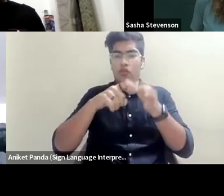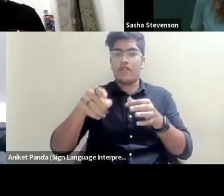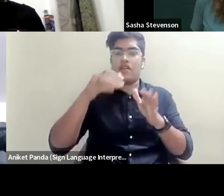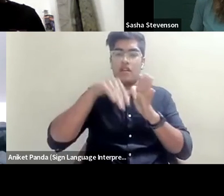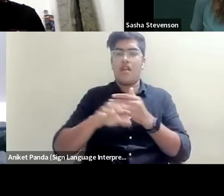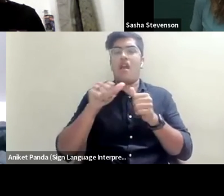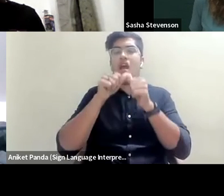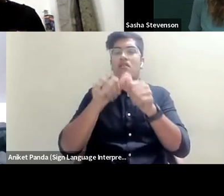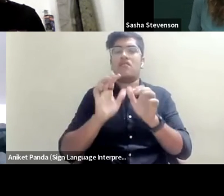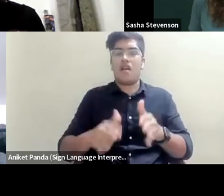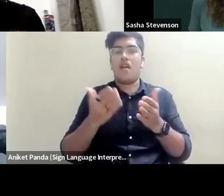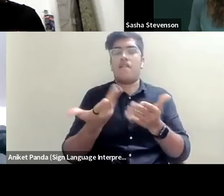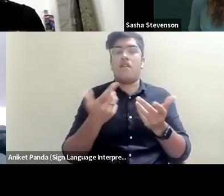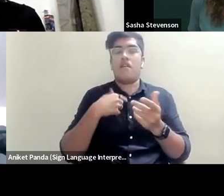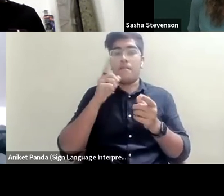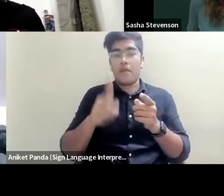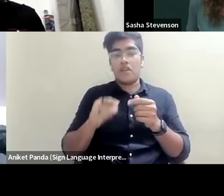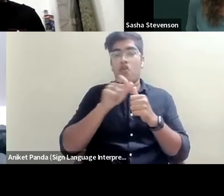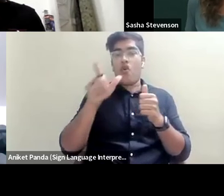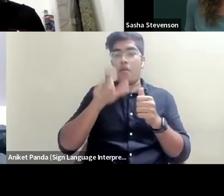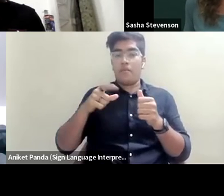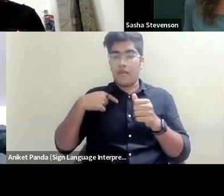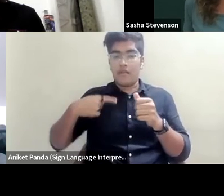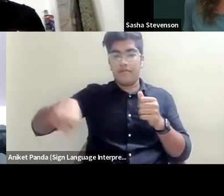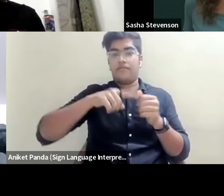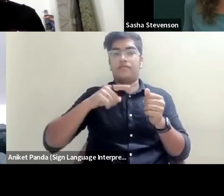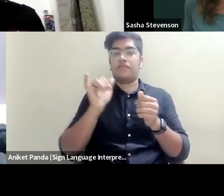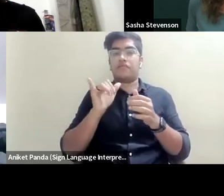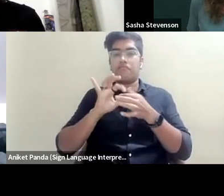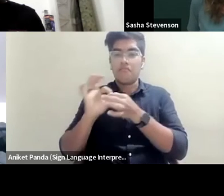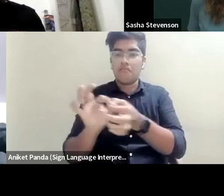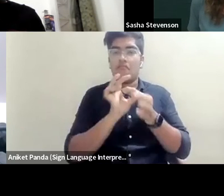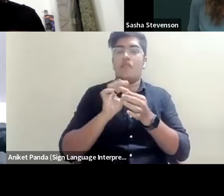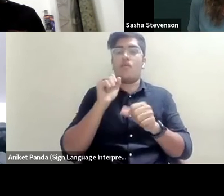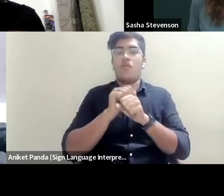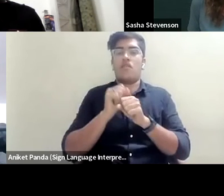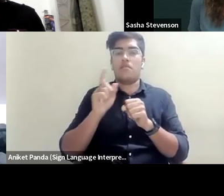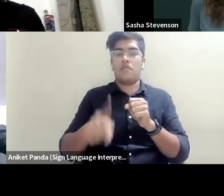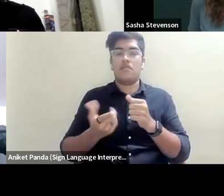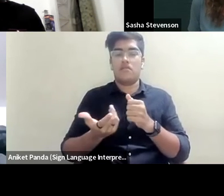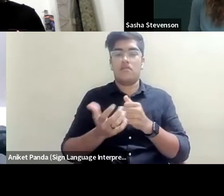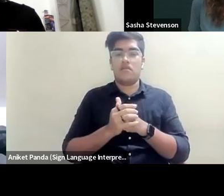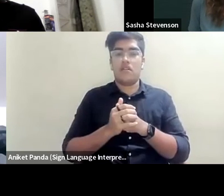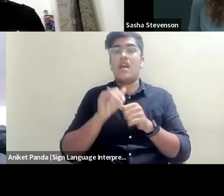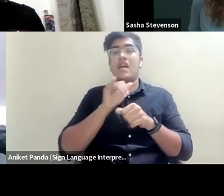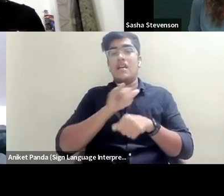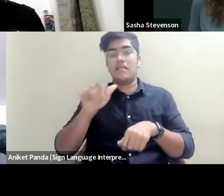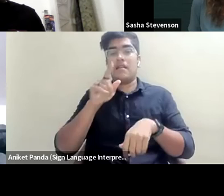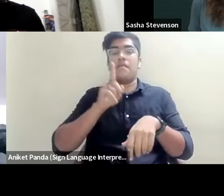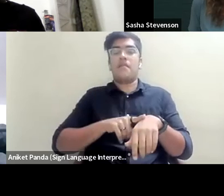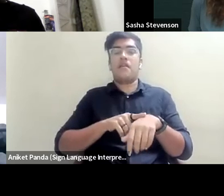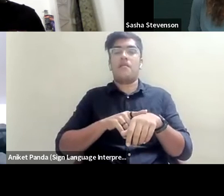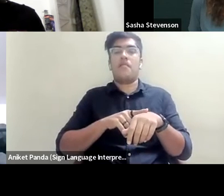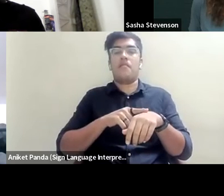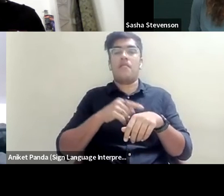we have to synergize by having alliances, but at the same time, while drawing synergy, we have to